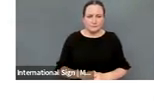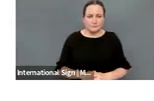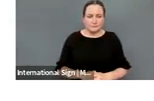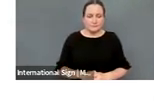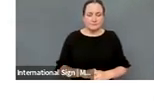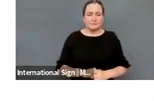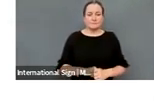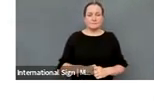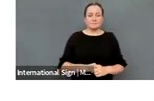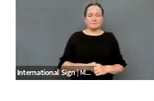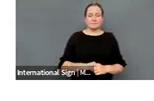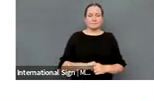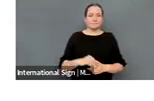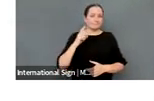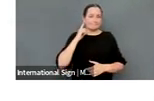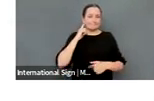is not changing,